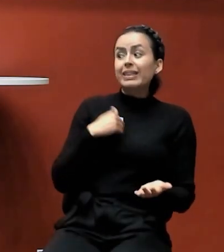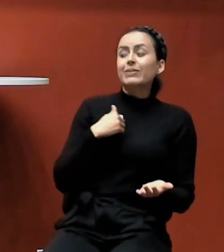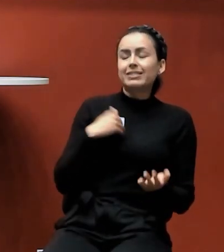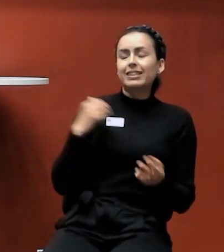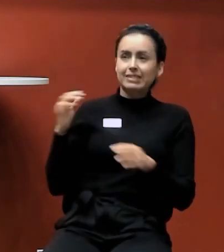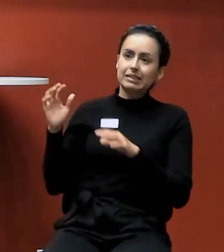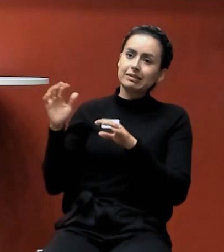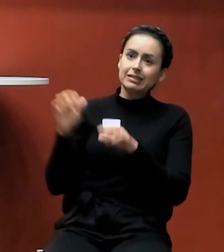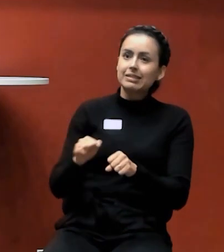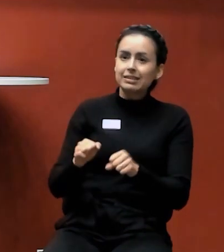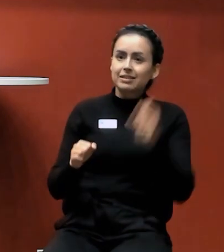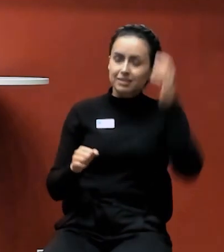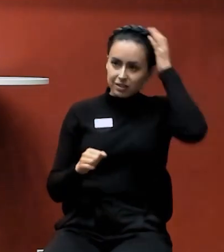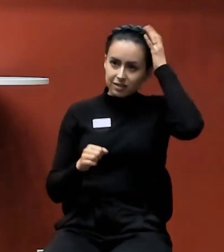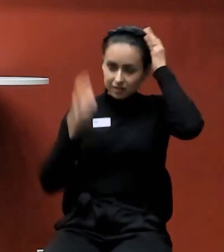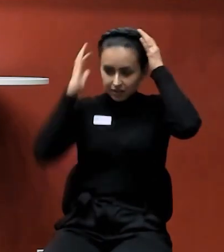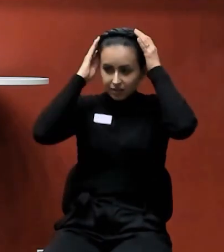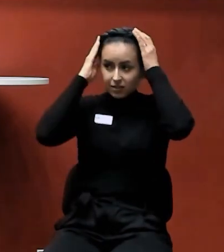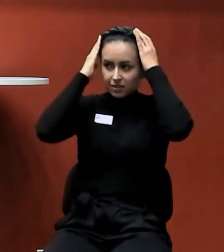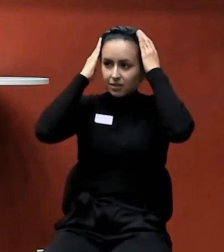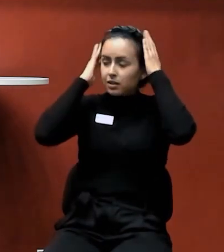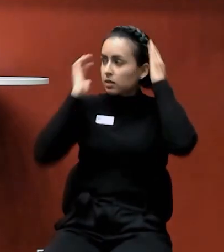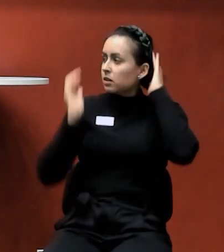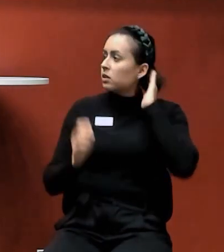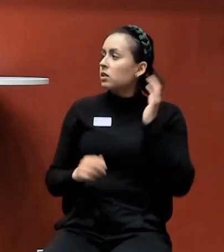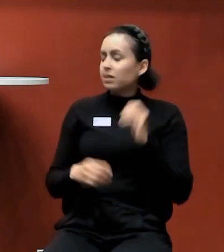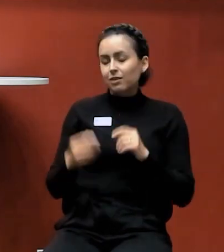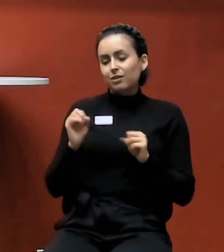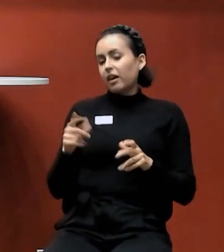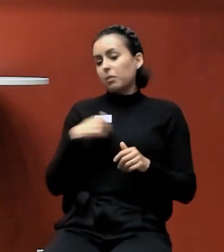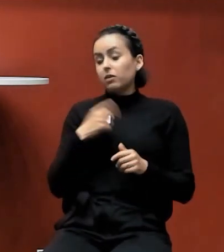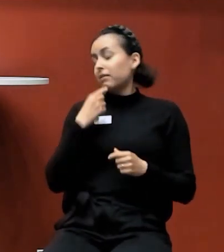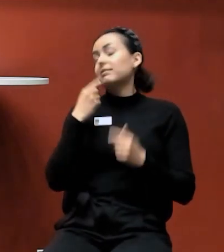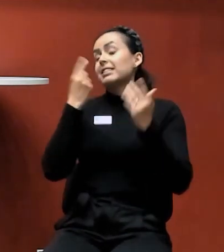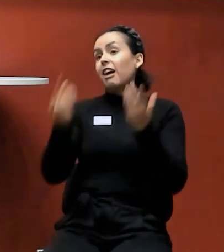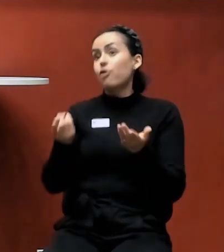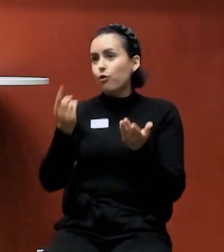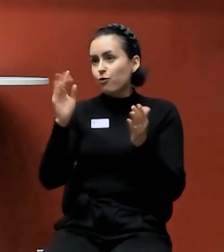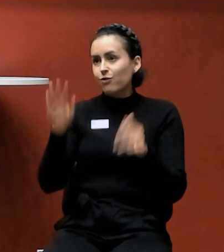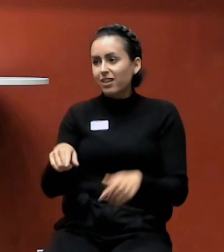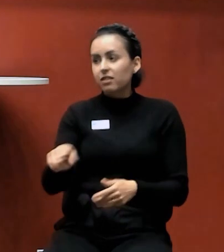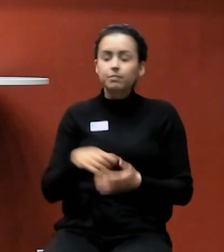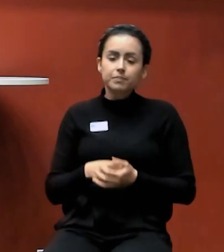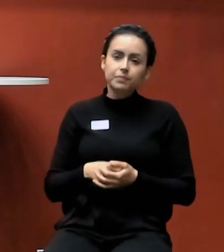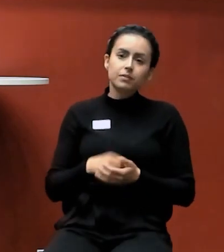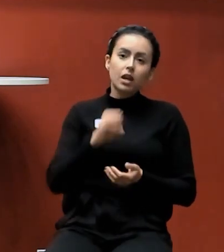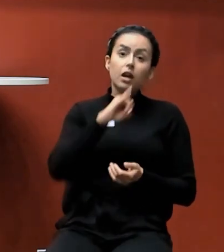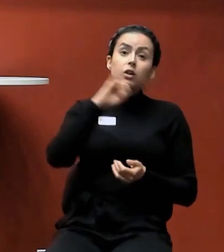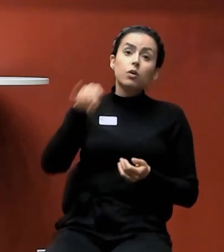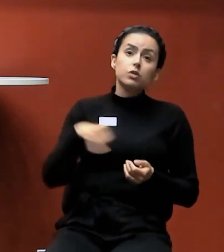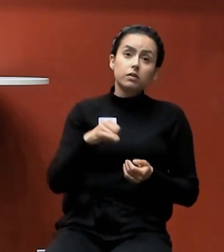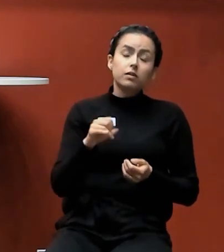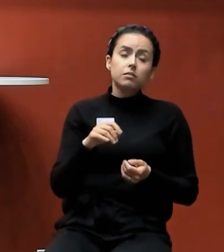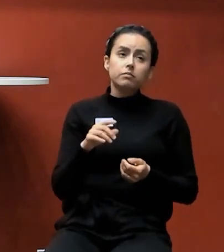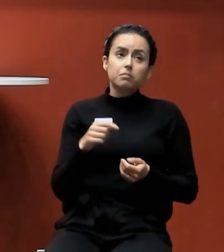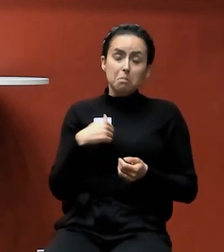coming. Yeah. The way. Ready? Yeah, okay. Okay. I put it out there. What I wanted to say, I hear